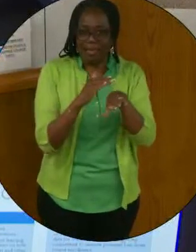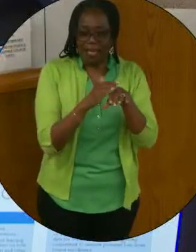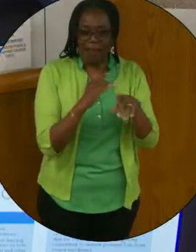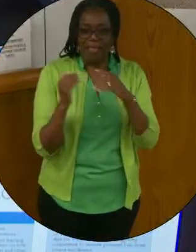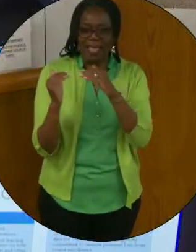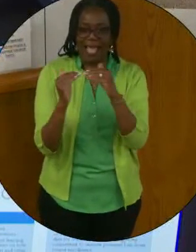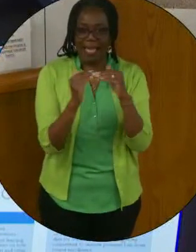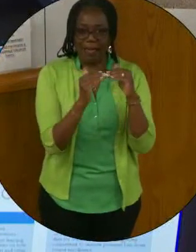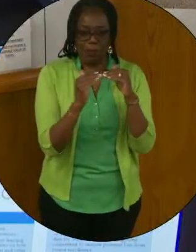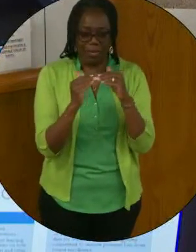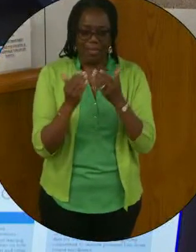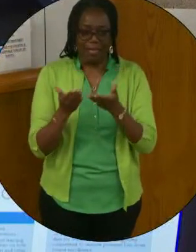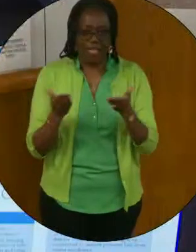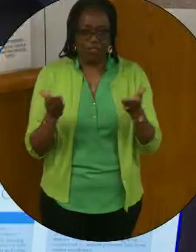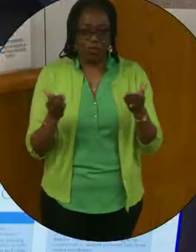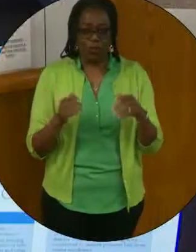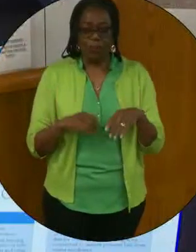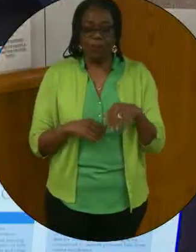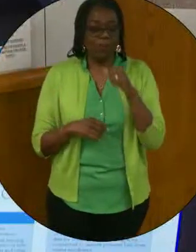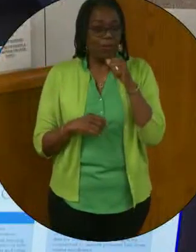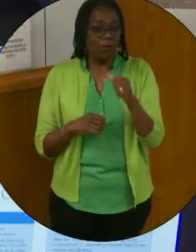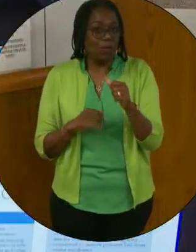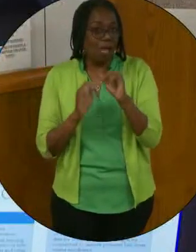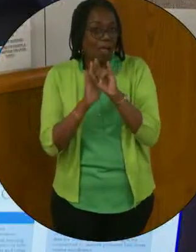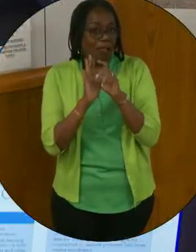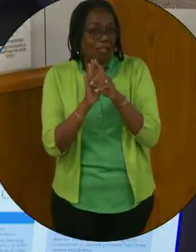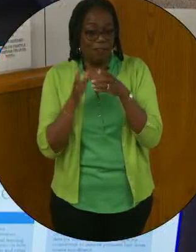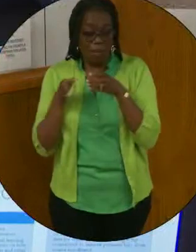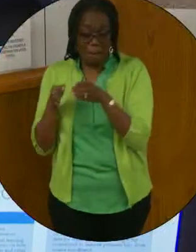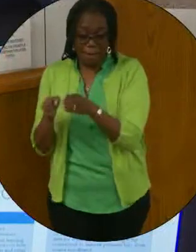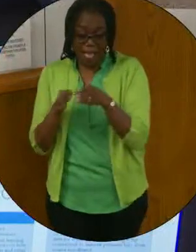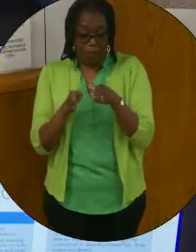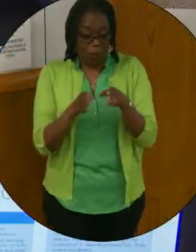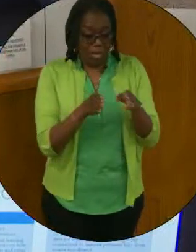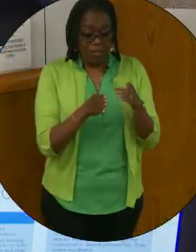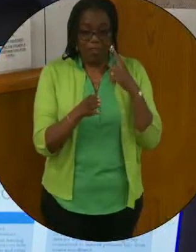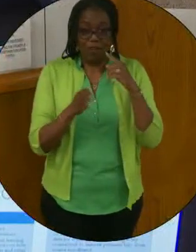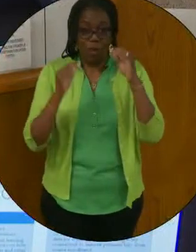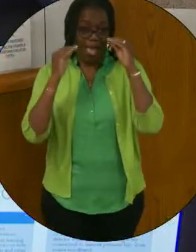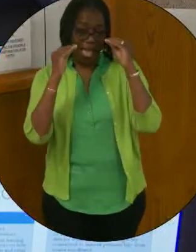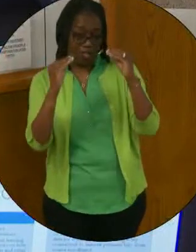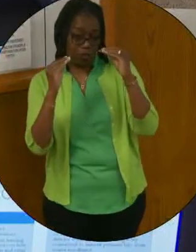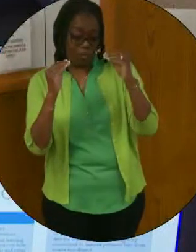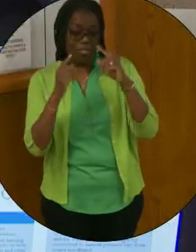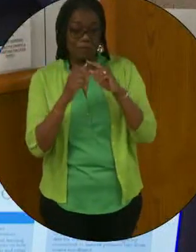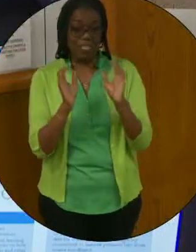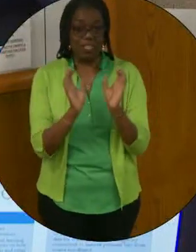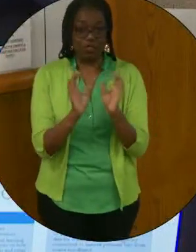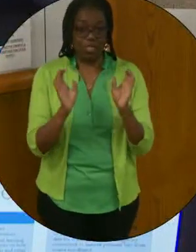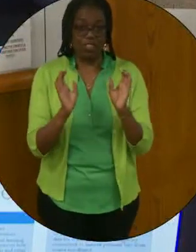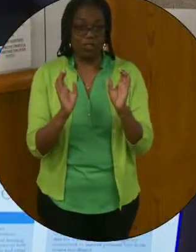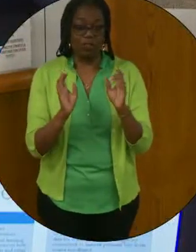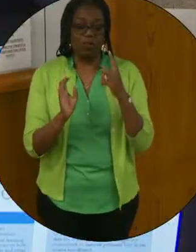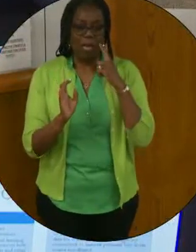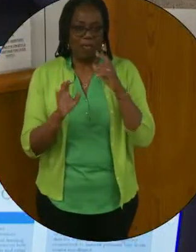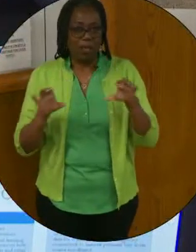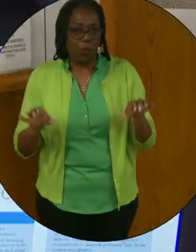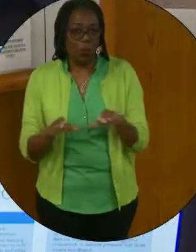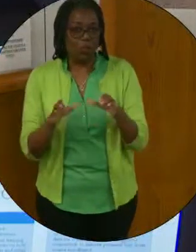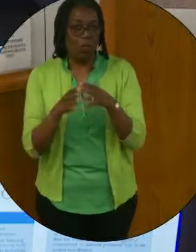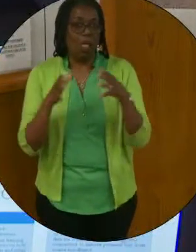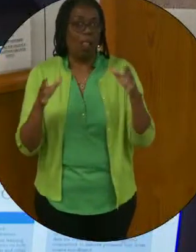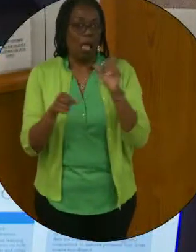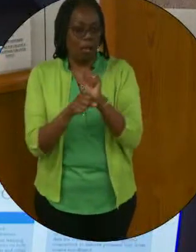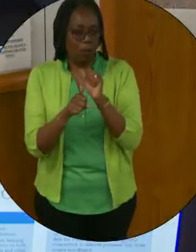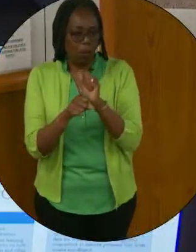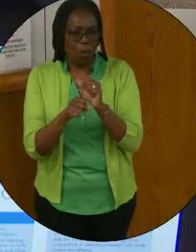equity issue if we are not identifying pathways for educators to be credentialed. So I think we're doing a lot of work. We've